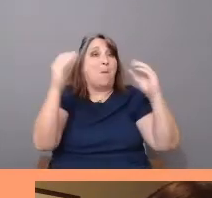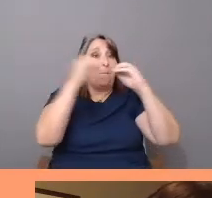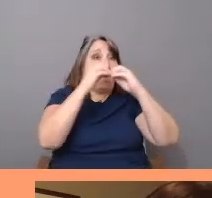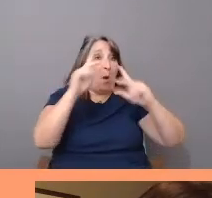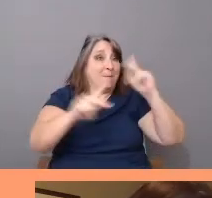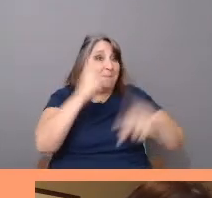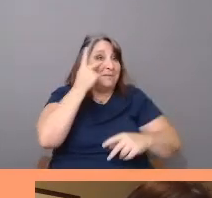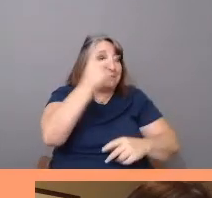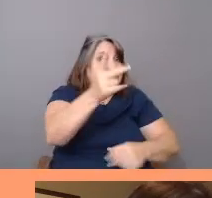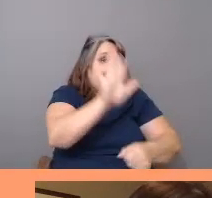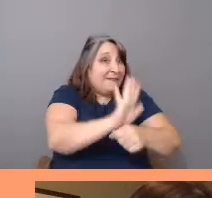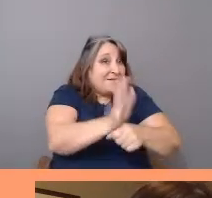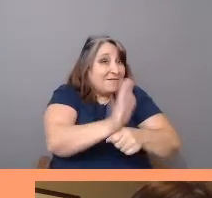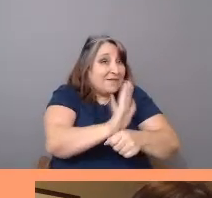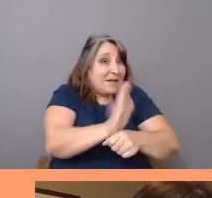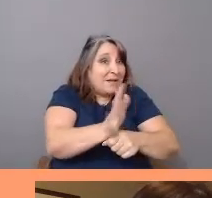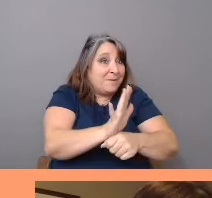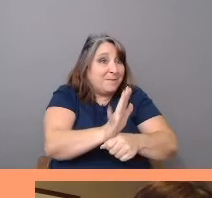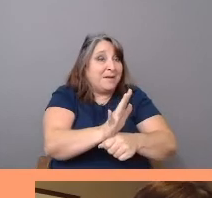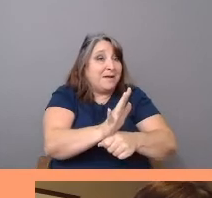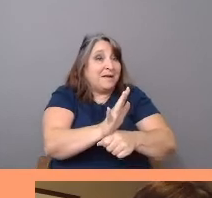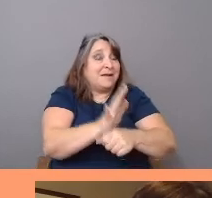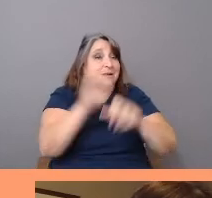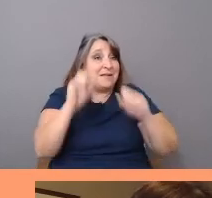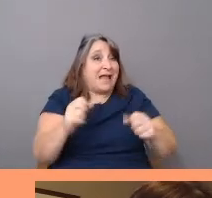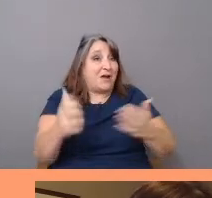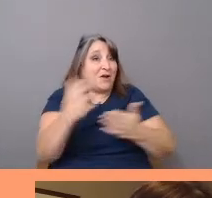you can make more money back.